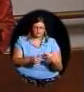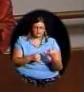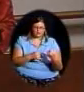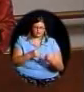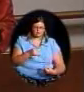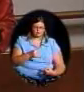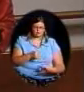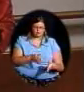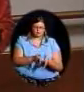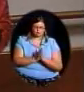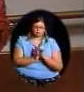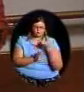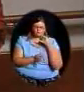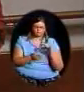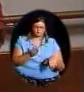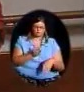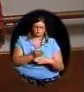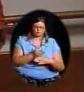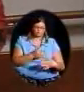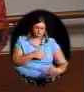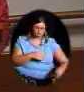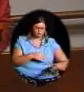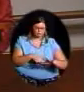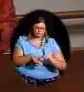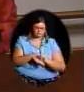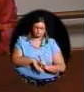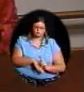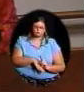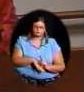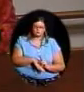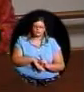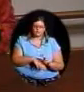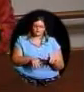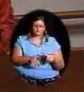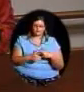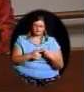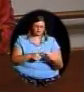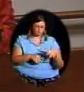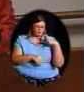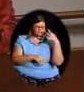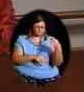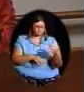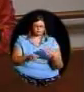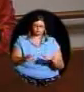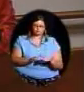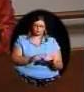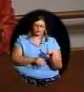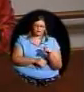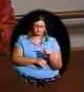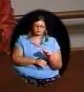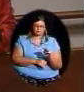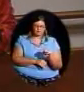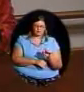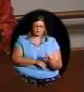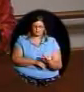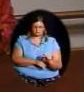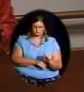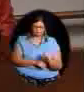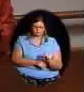field usage. After action items, the board has a list of future action items that the board